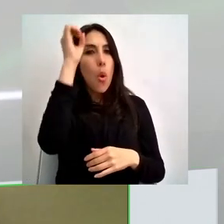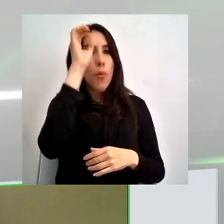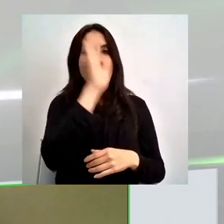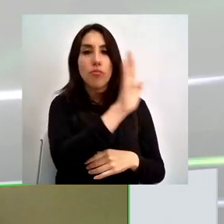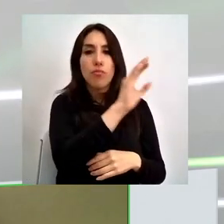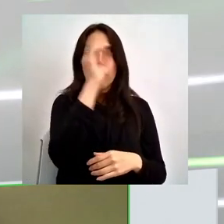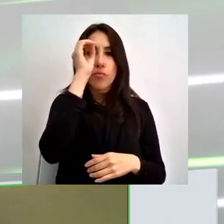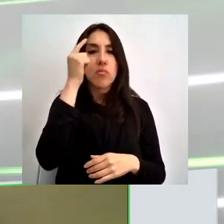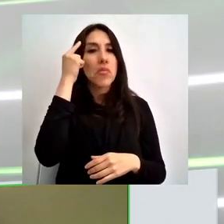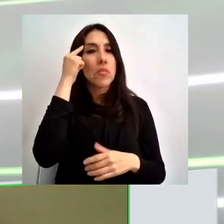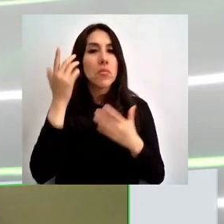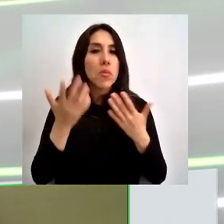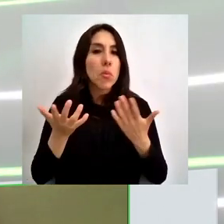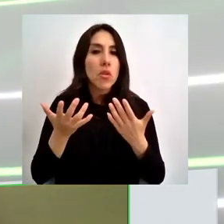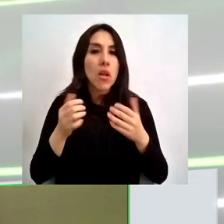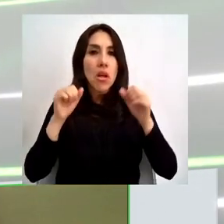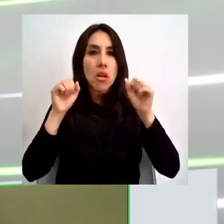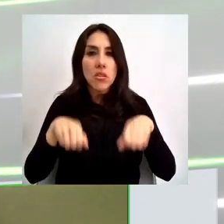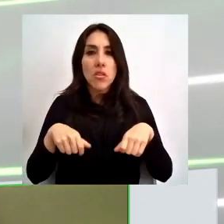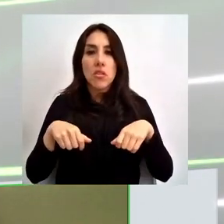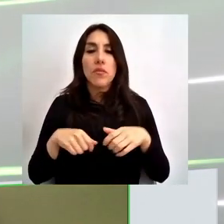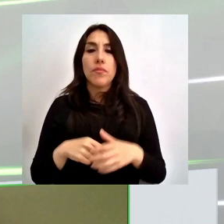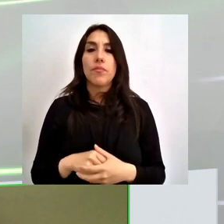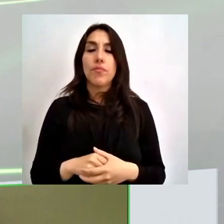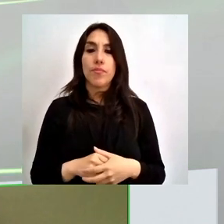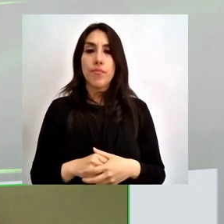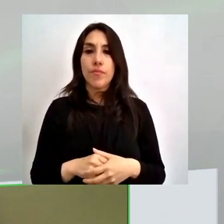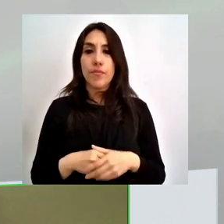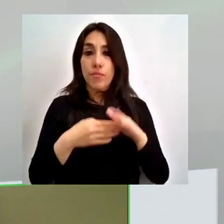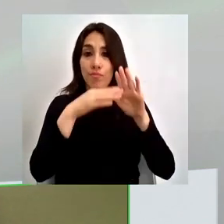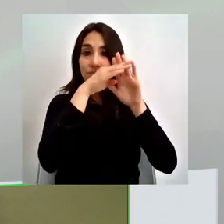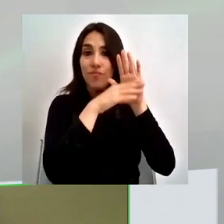And on that line, how do you think we can